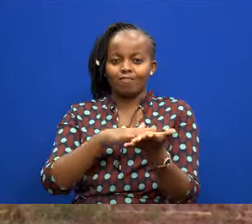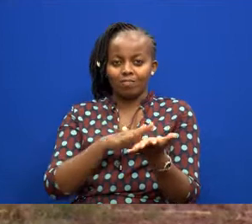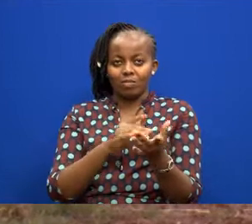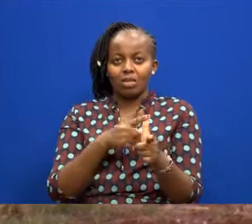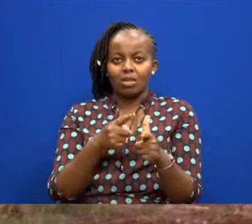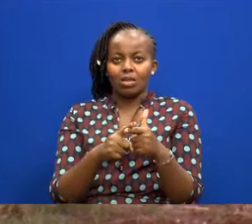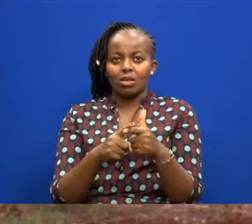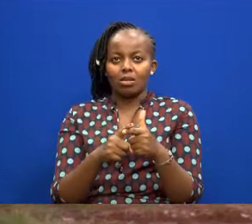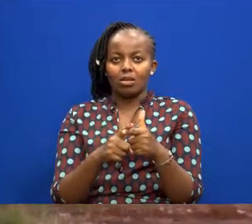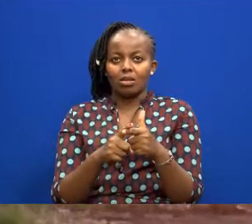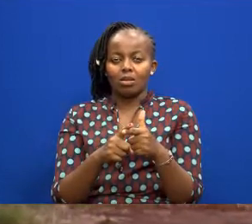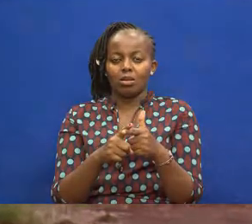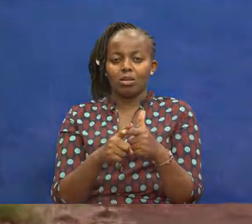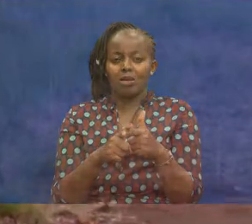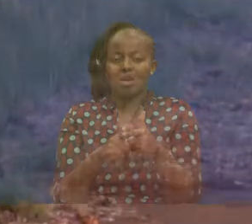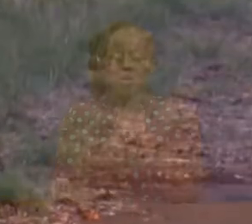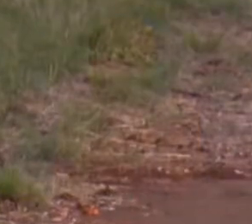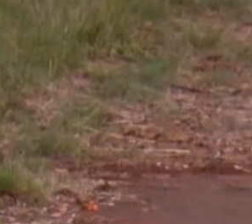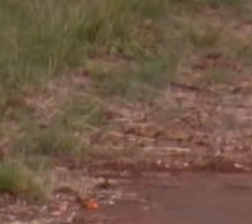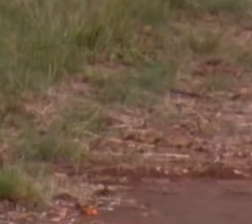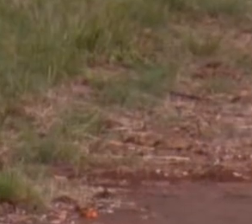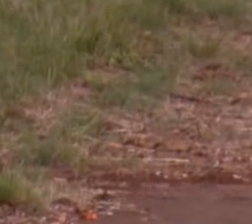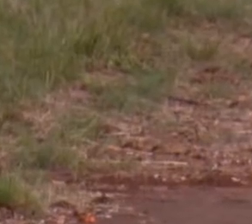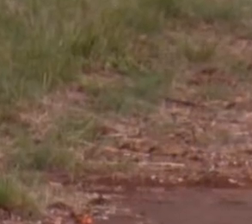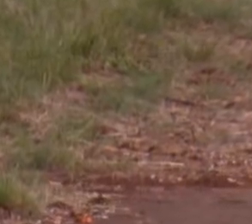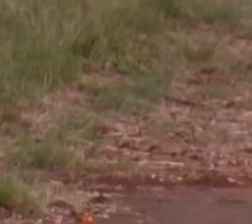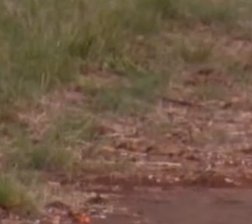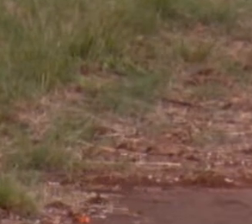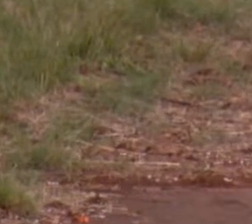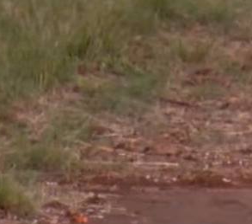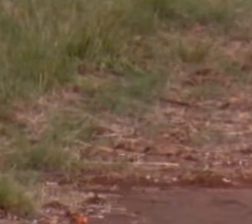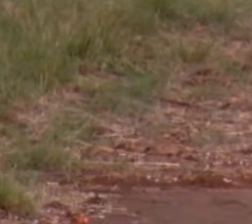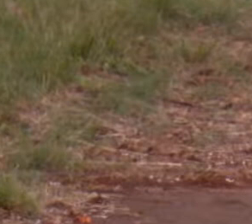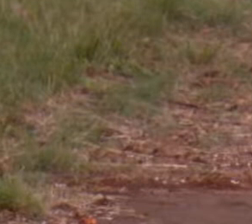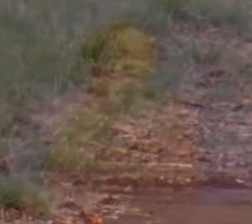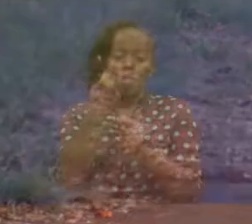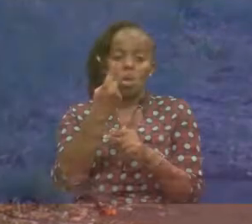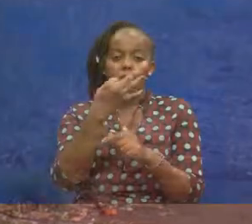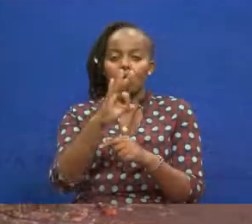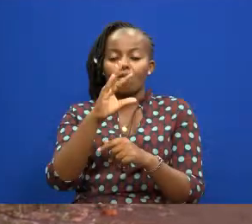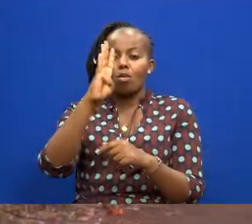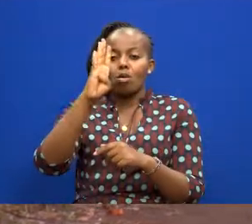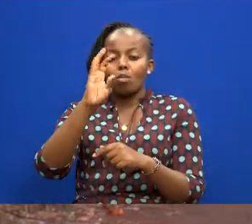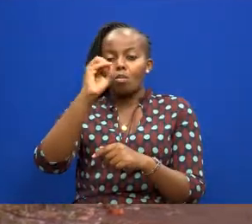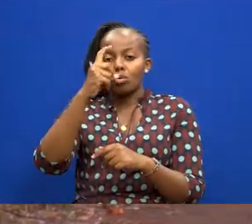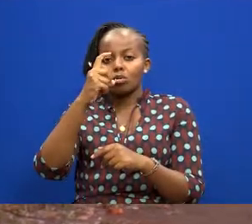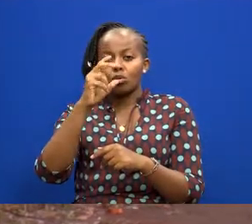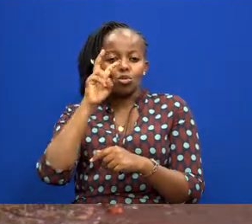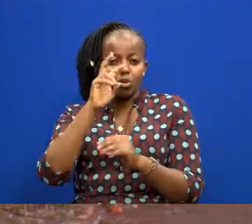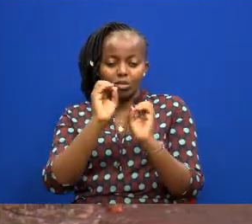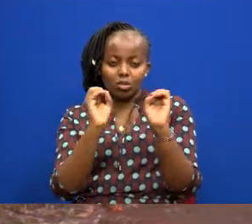the stone to one of the boxes without looking. So where the stone lands shall be my